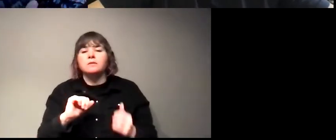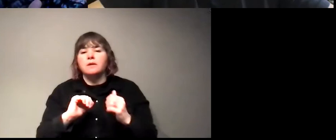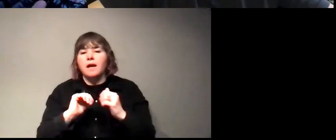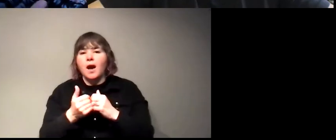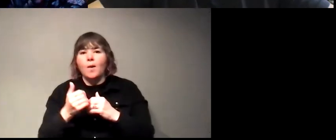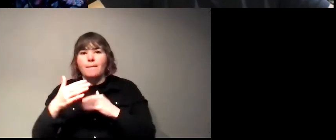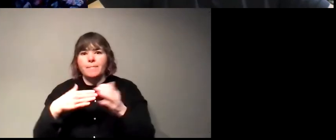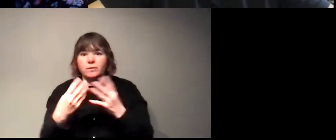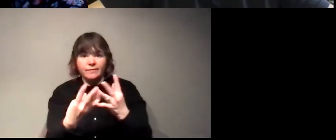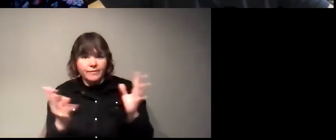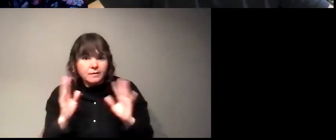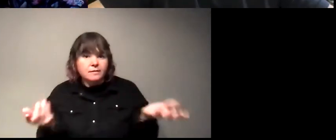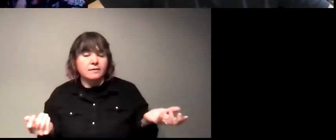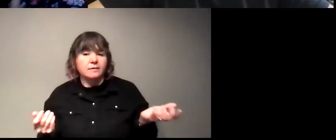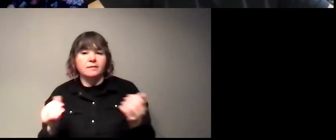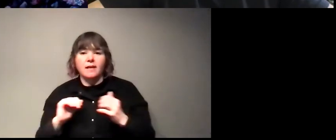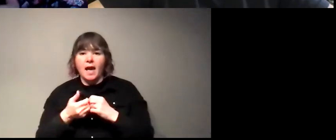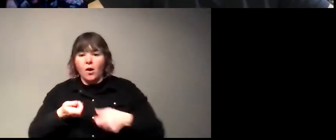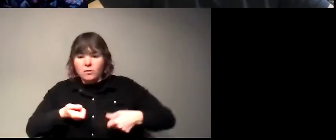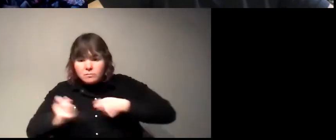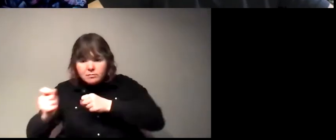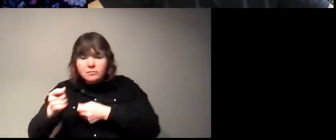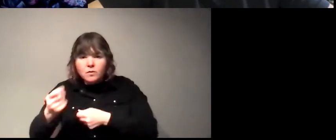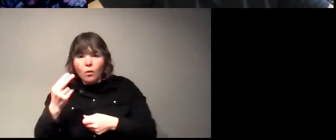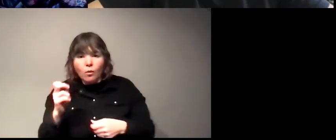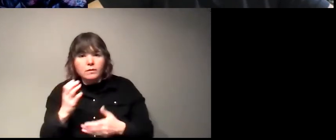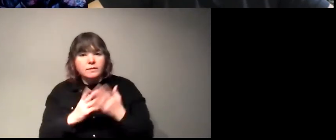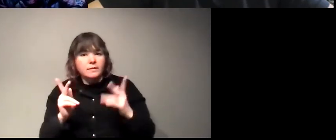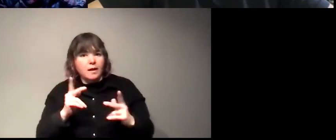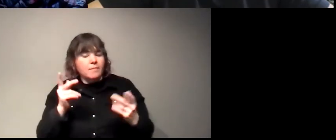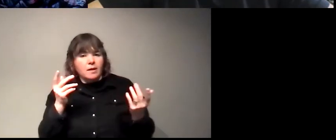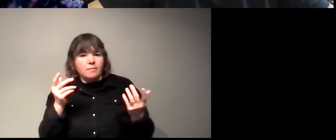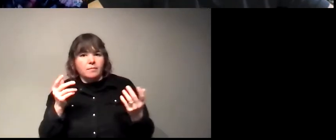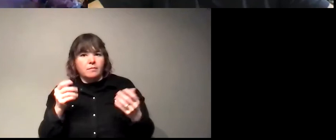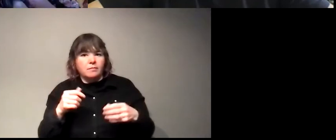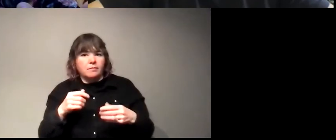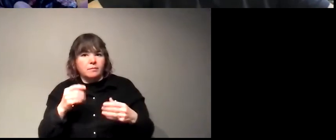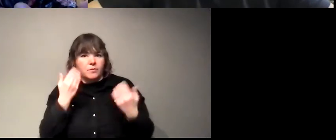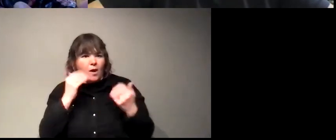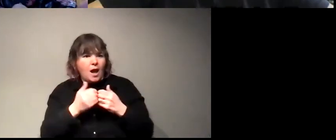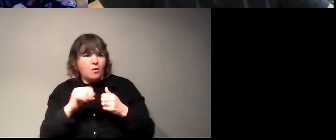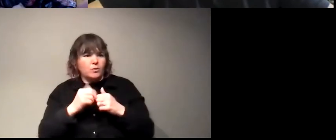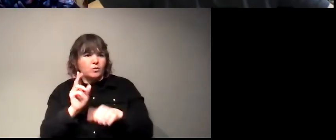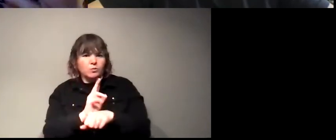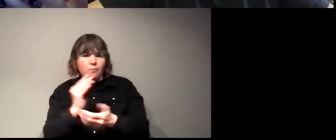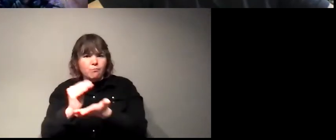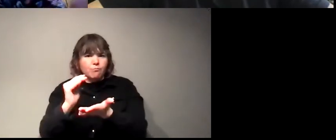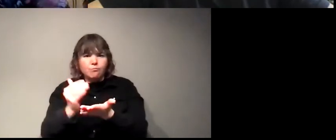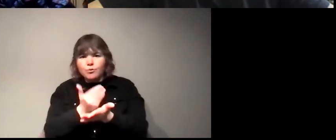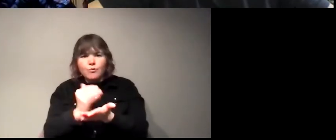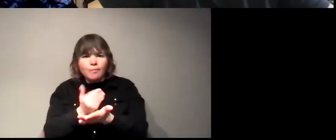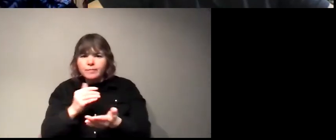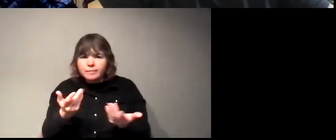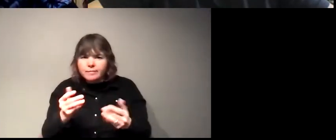build a fence, learn how to dig a hole. Some people don't really know how to use a broom. Practice using a broom, learn the skill